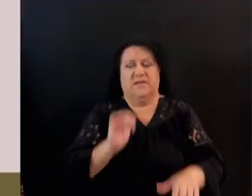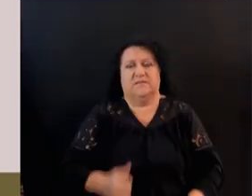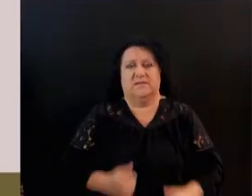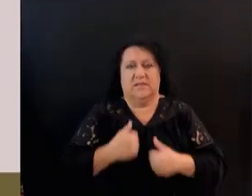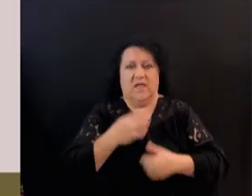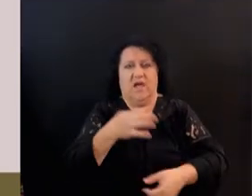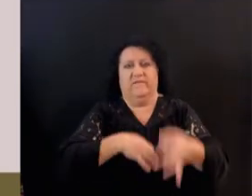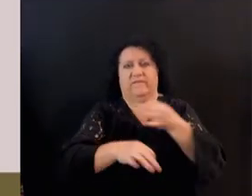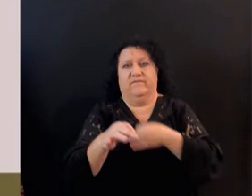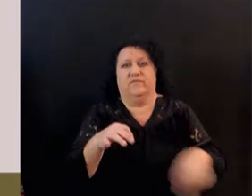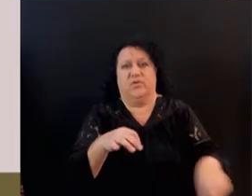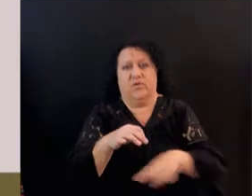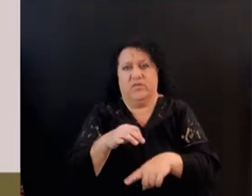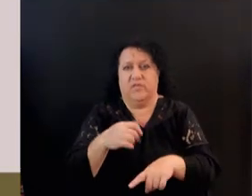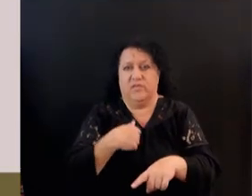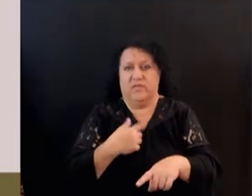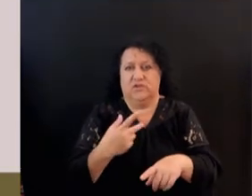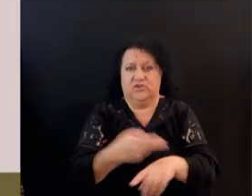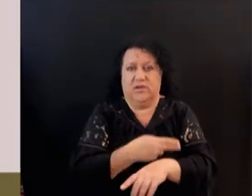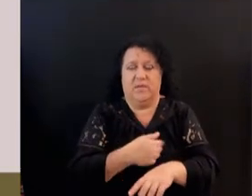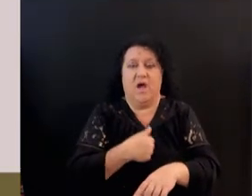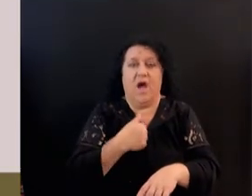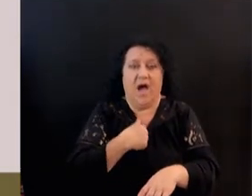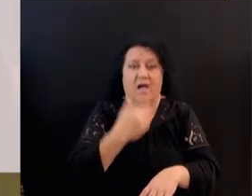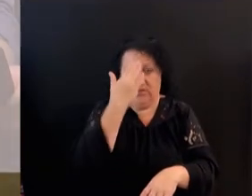know me.